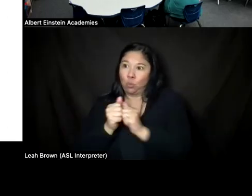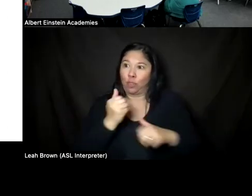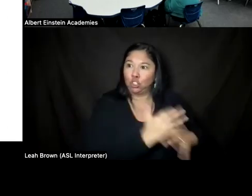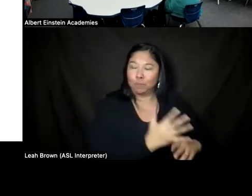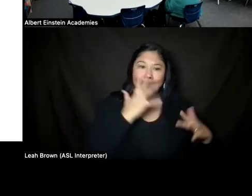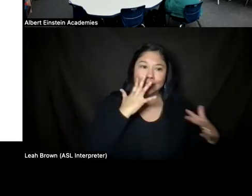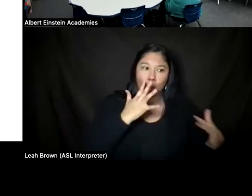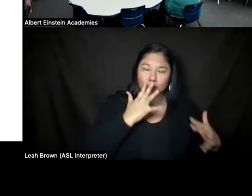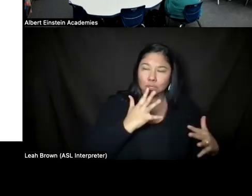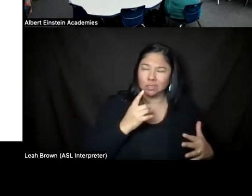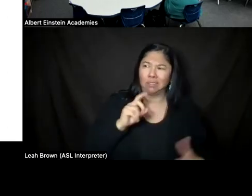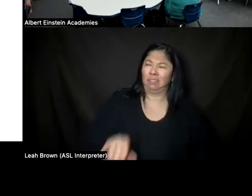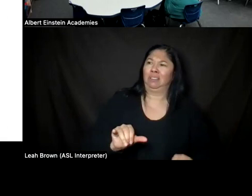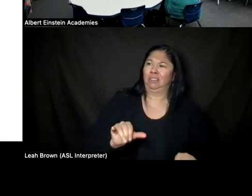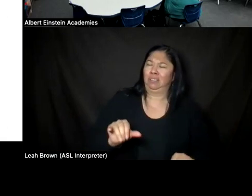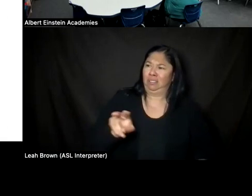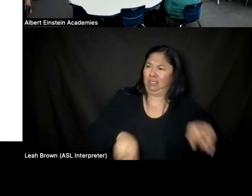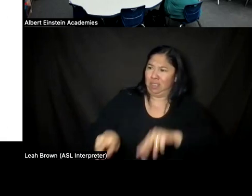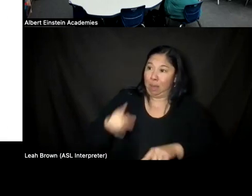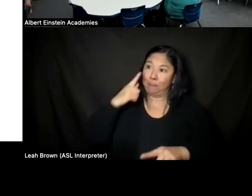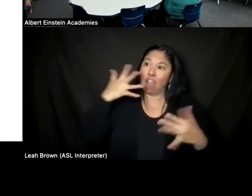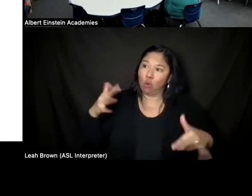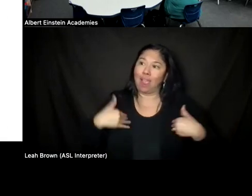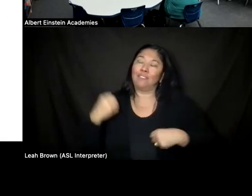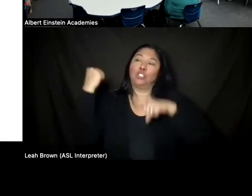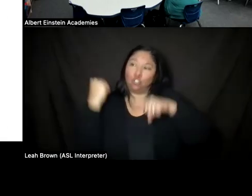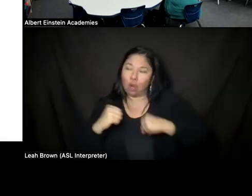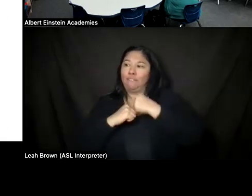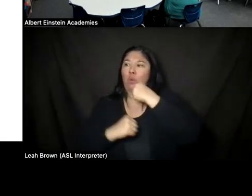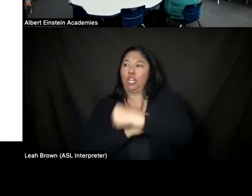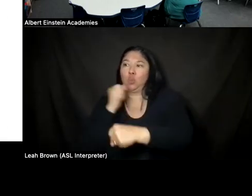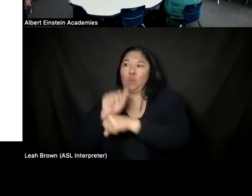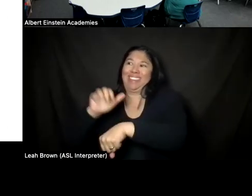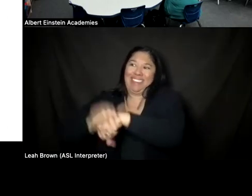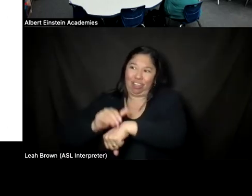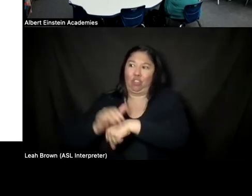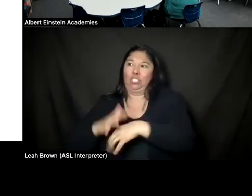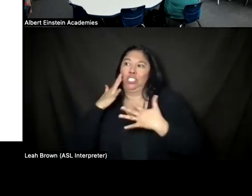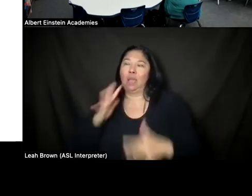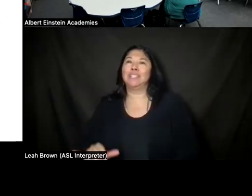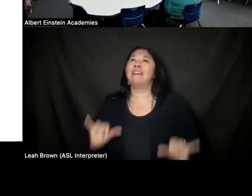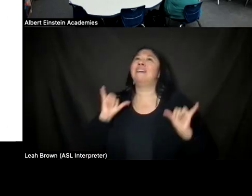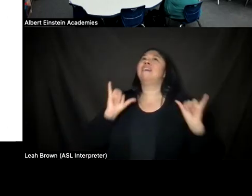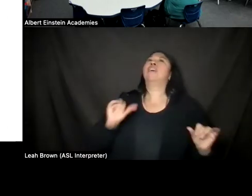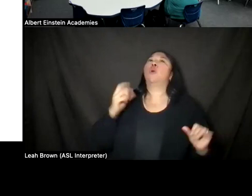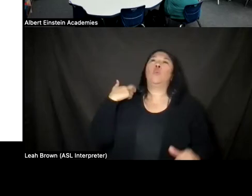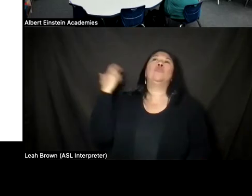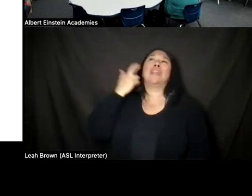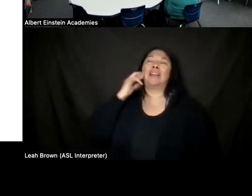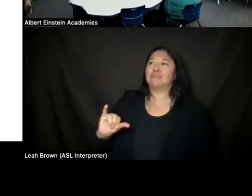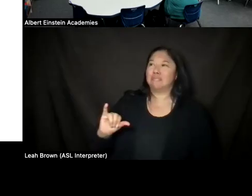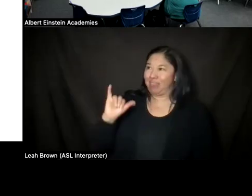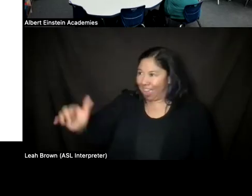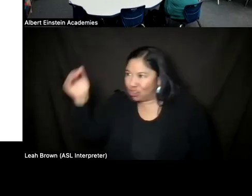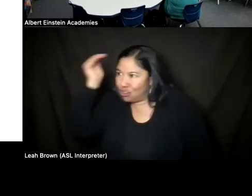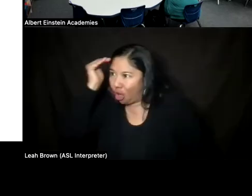sounds because they already had a strong foundation in the English sounds. So we were like, how can we use that knowledge to help us with all of our students?